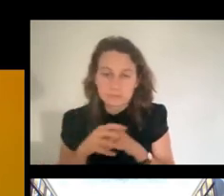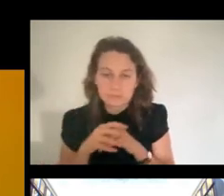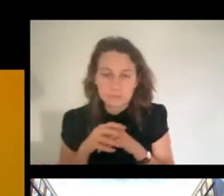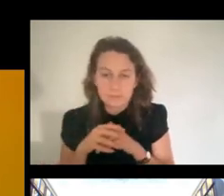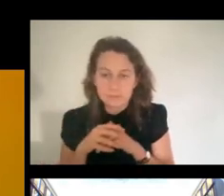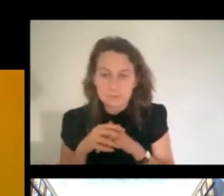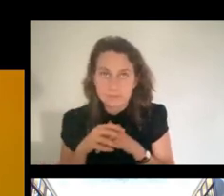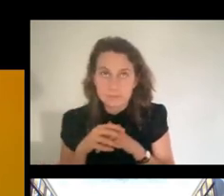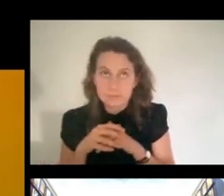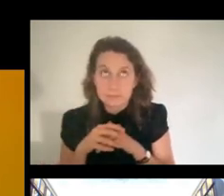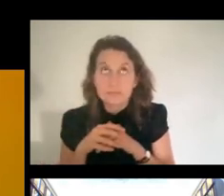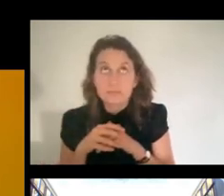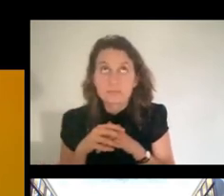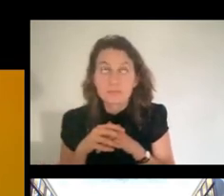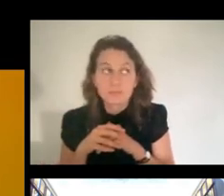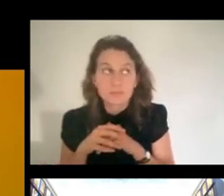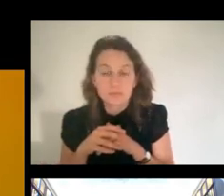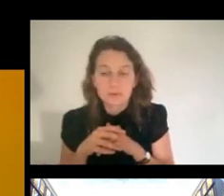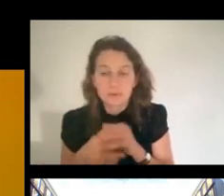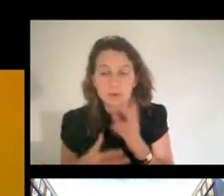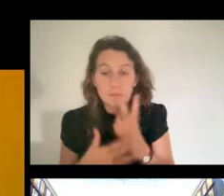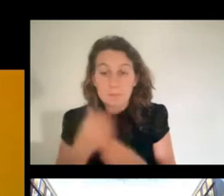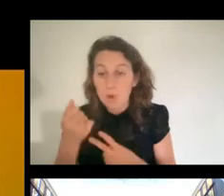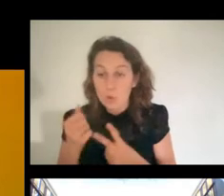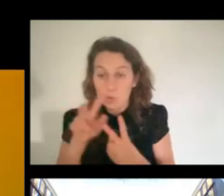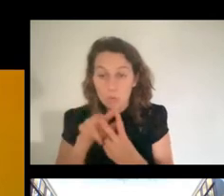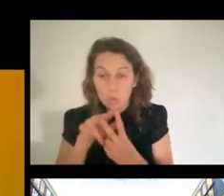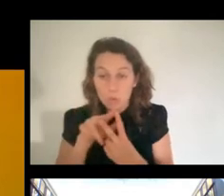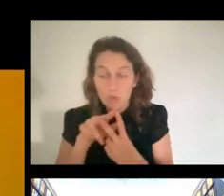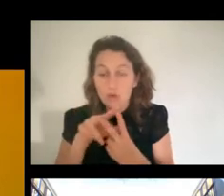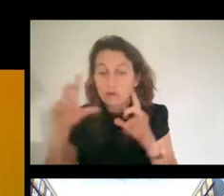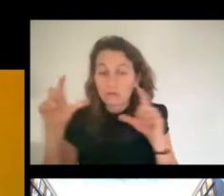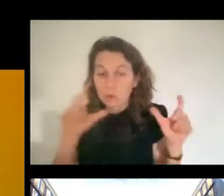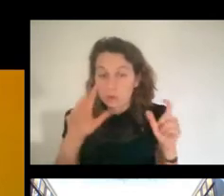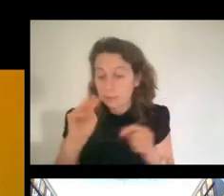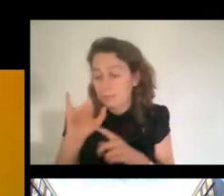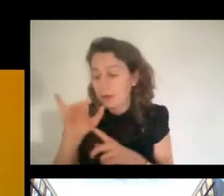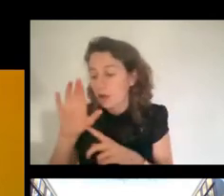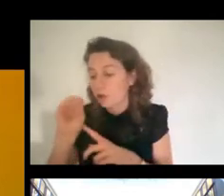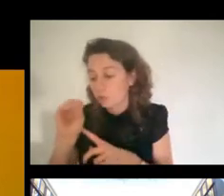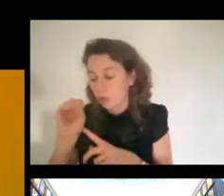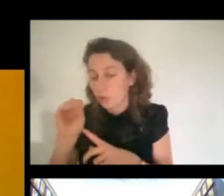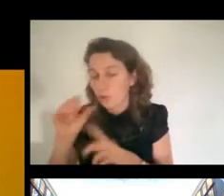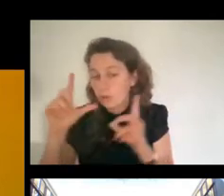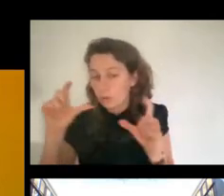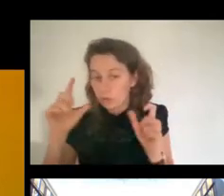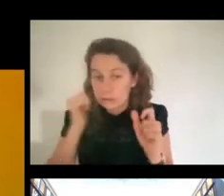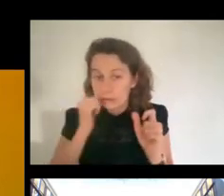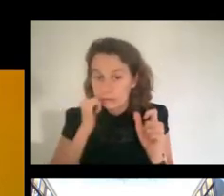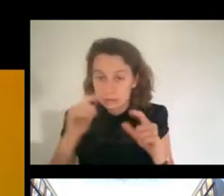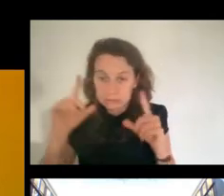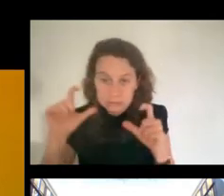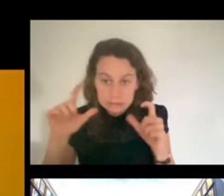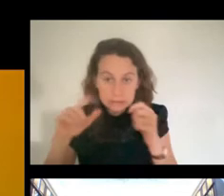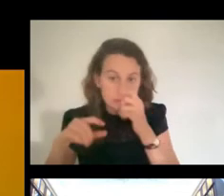are with single photographs, macro photographs was taken every day with hundreds